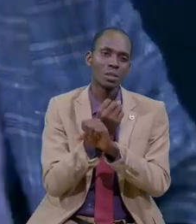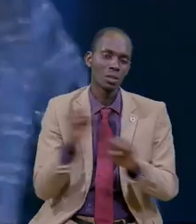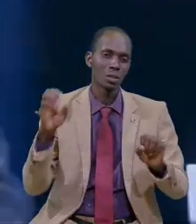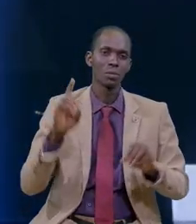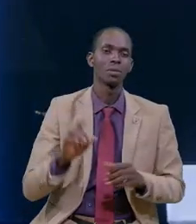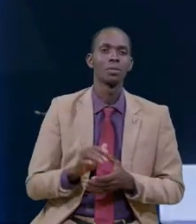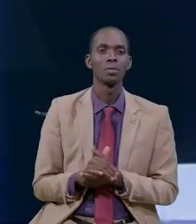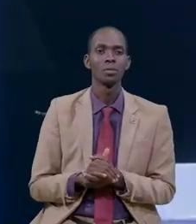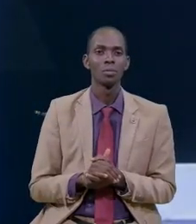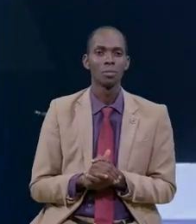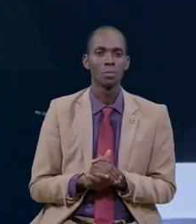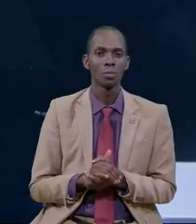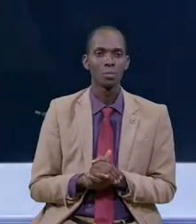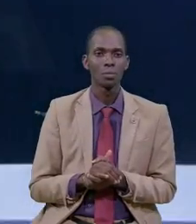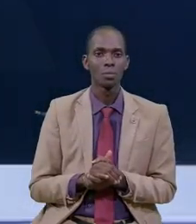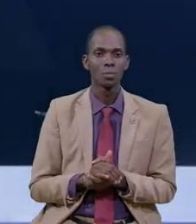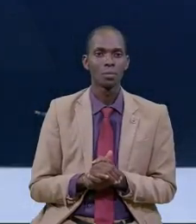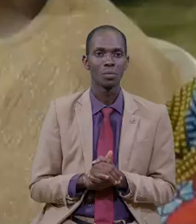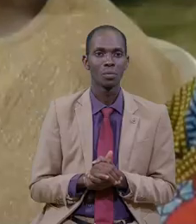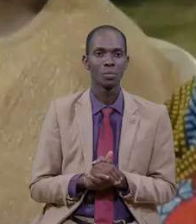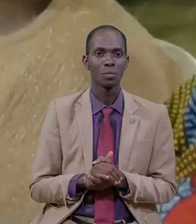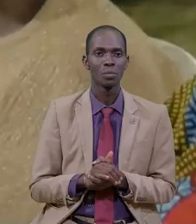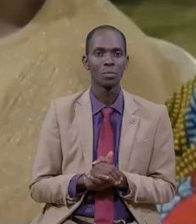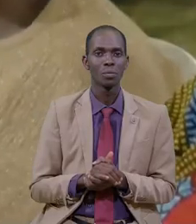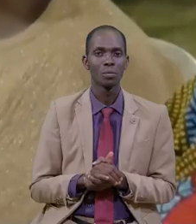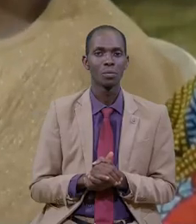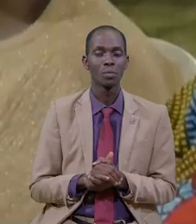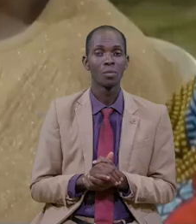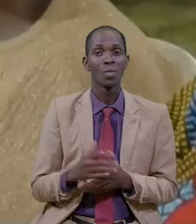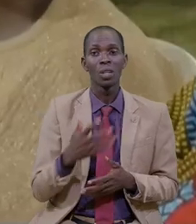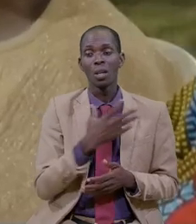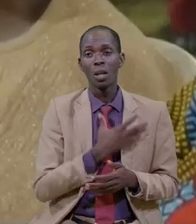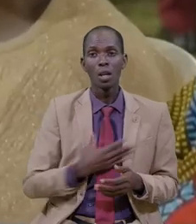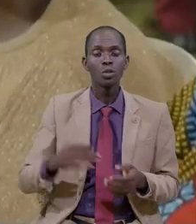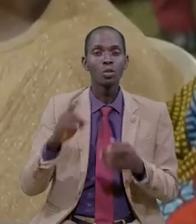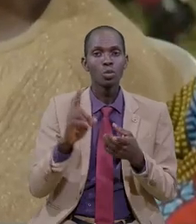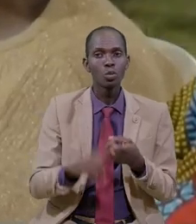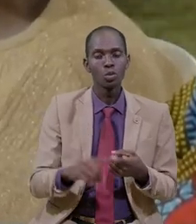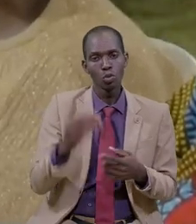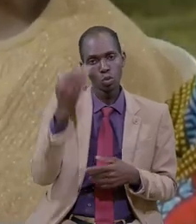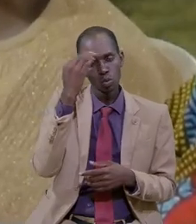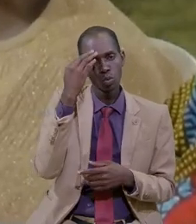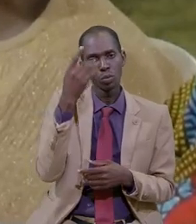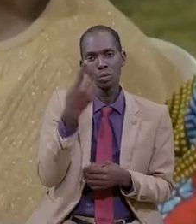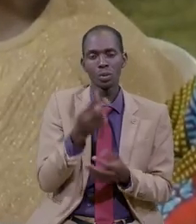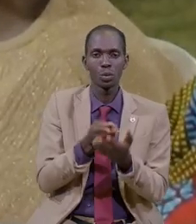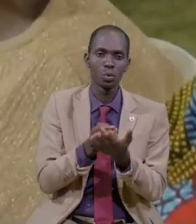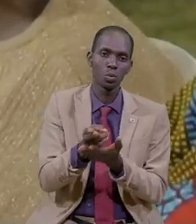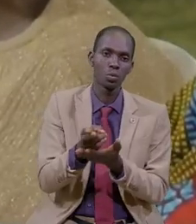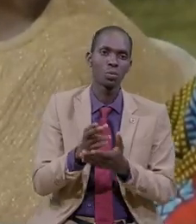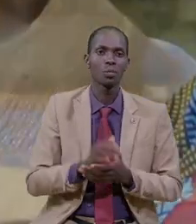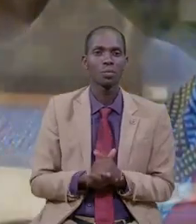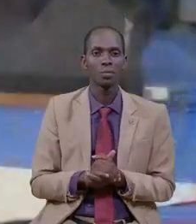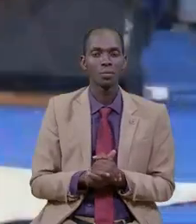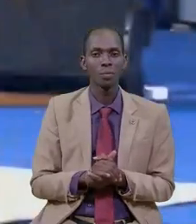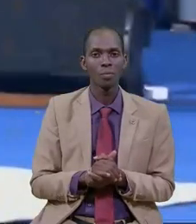les femmes, tous les garçons, toutes les filles ici présentes soient sauvés. To the knowledge of the truth. Et parviennent à la connaissance de la vérité.